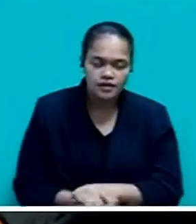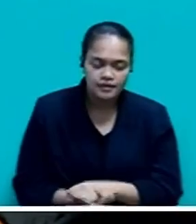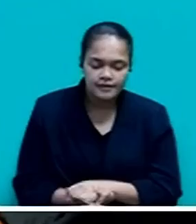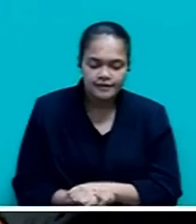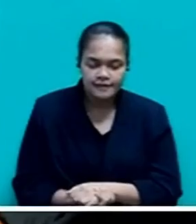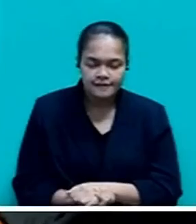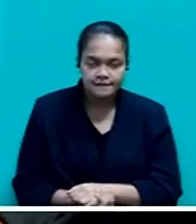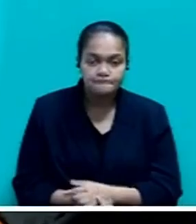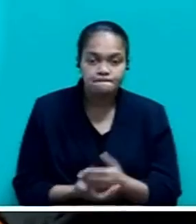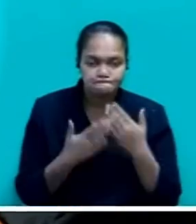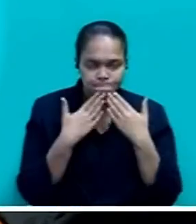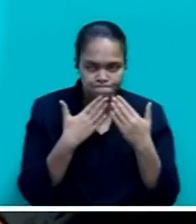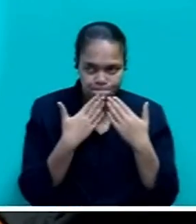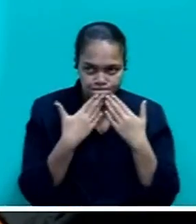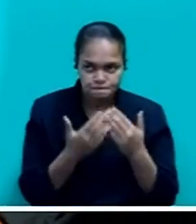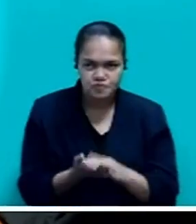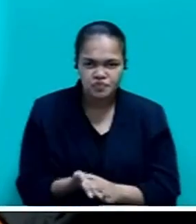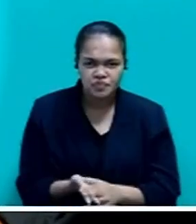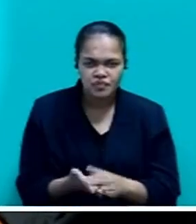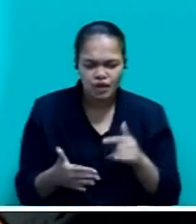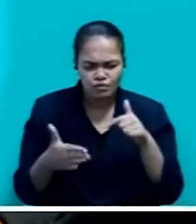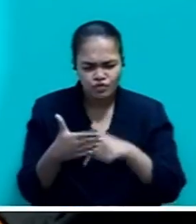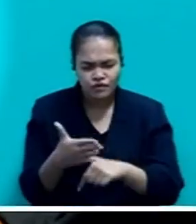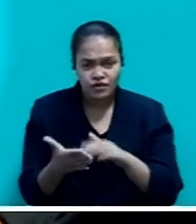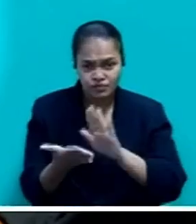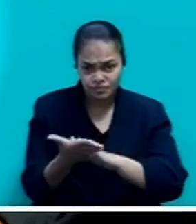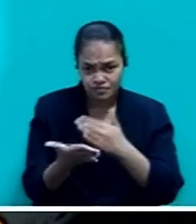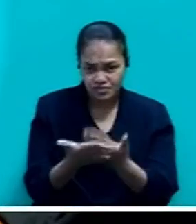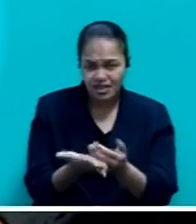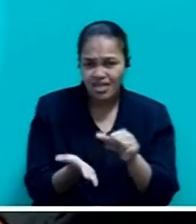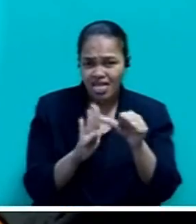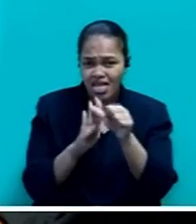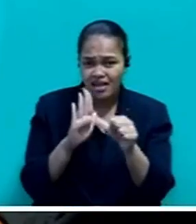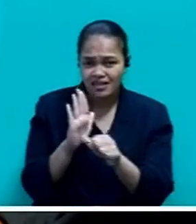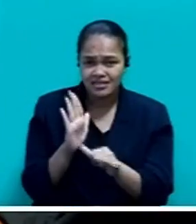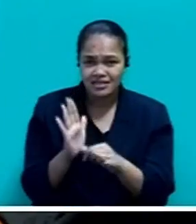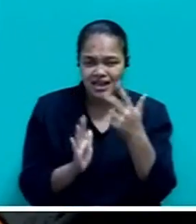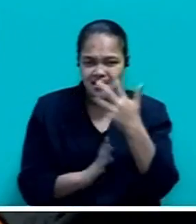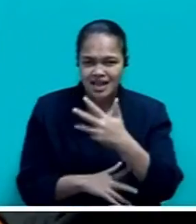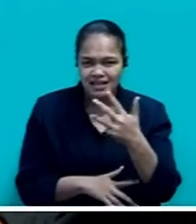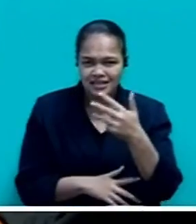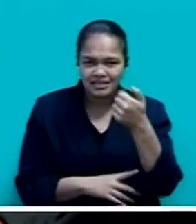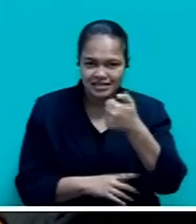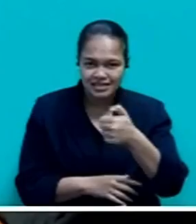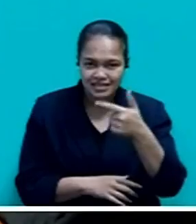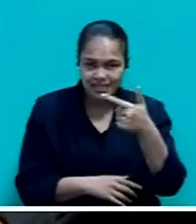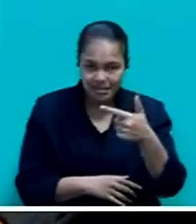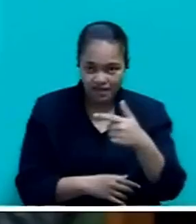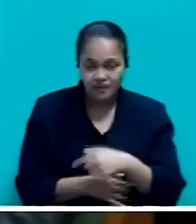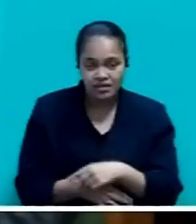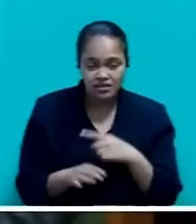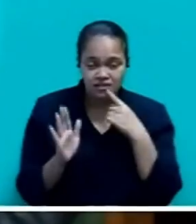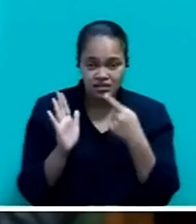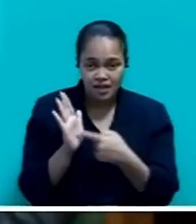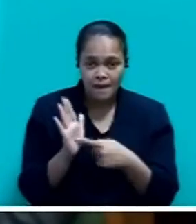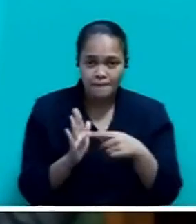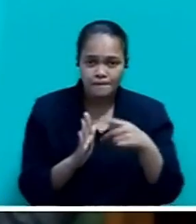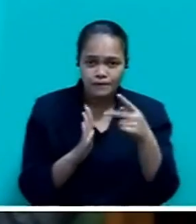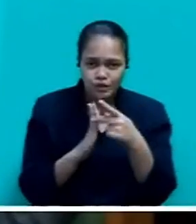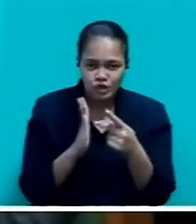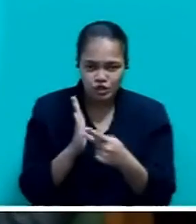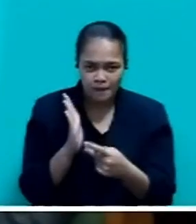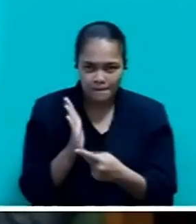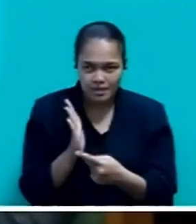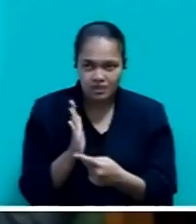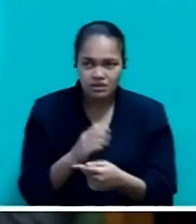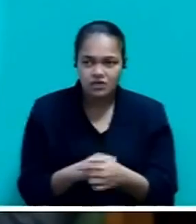Thank you, Mr. Speaker. So very briefly, the Interpretation Act 1967 sets out the principles and rules for the interpretation